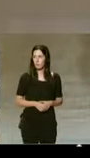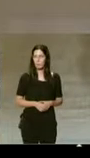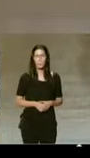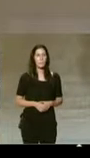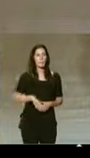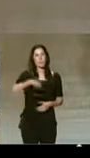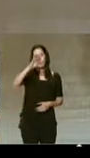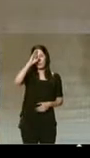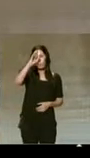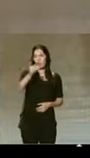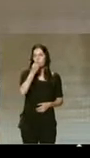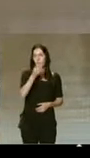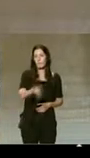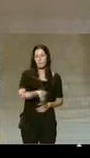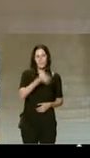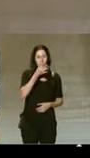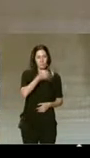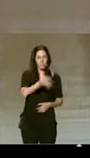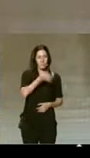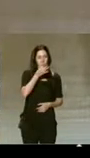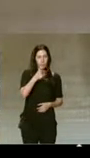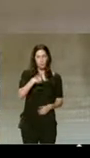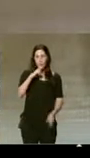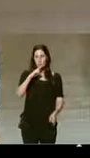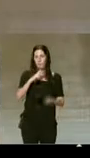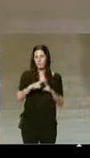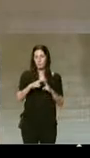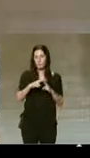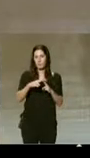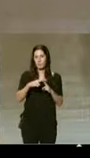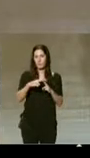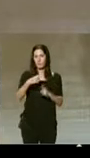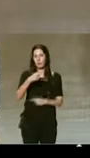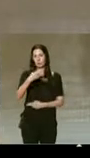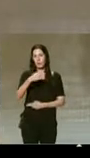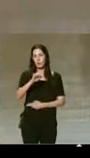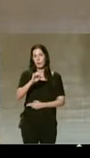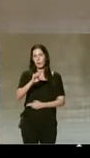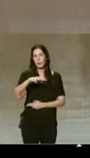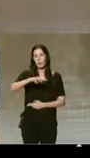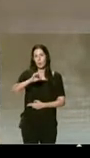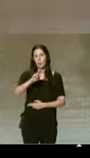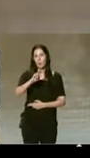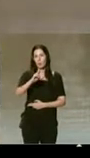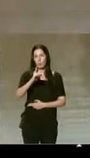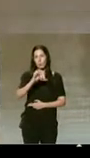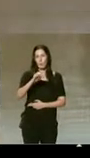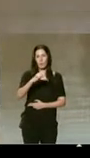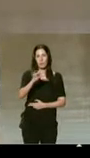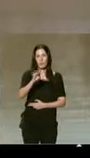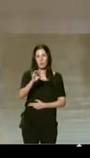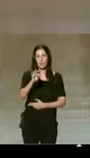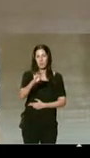Hola, buenas tardes. Mi nombre es Bermúdez. Good afternoon. My name is Bermúdez de